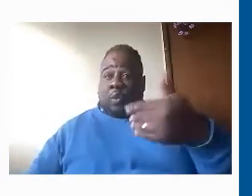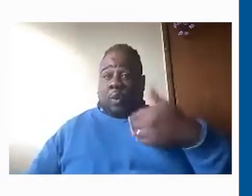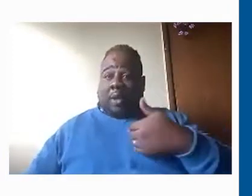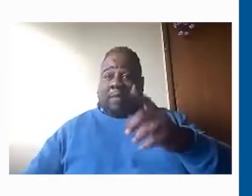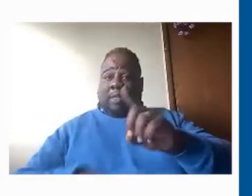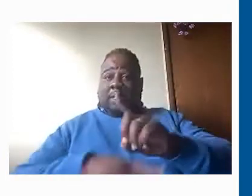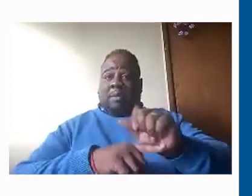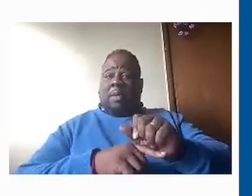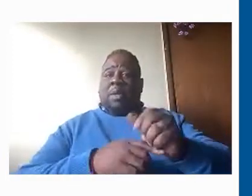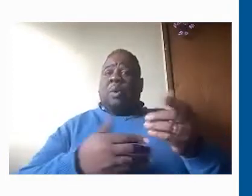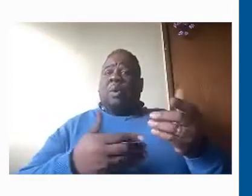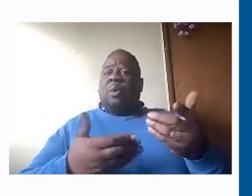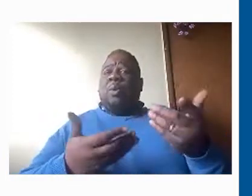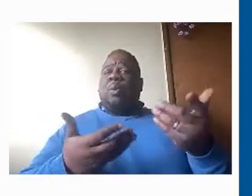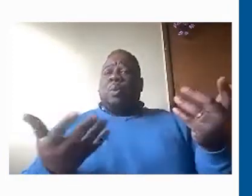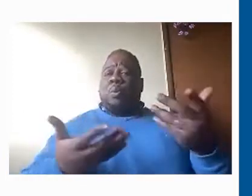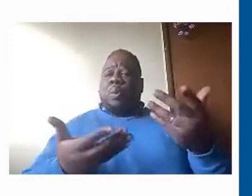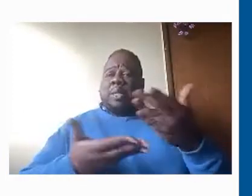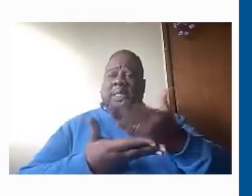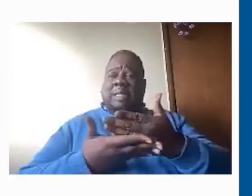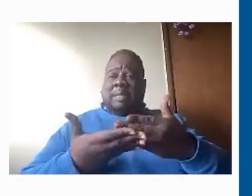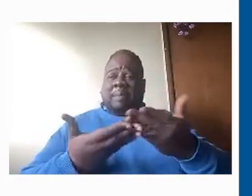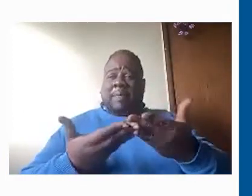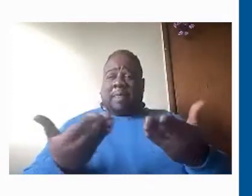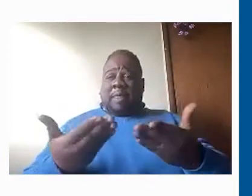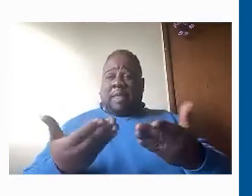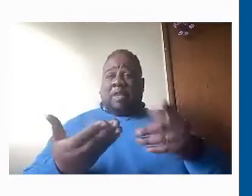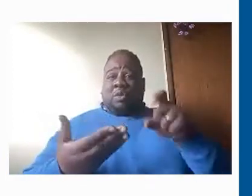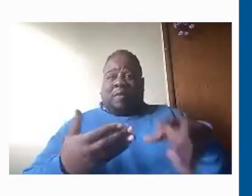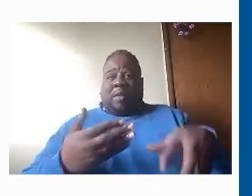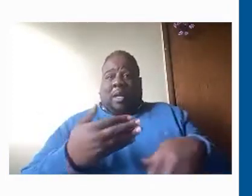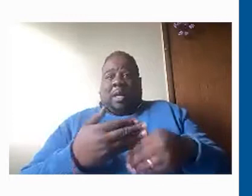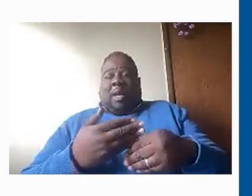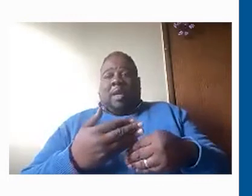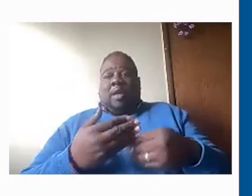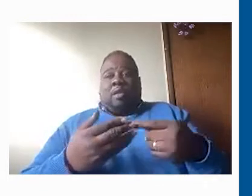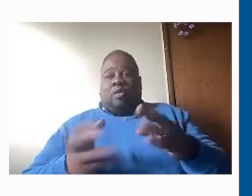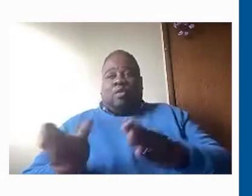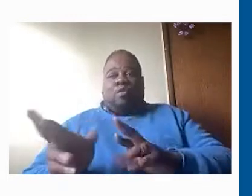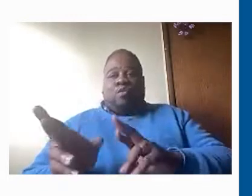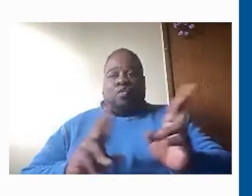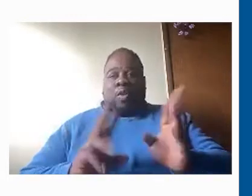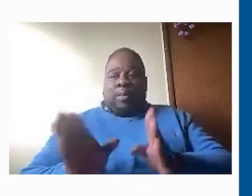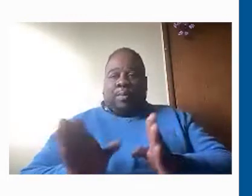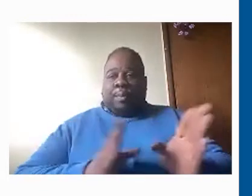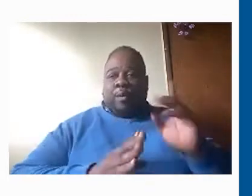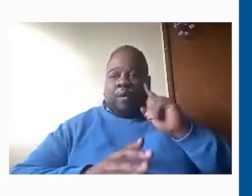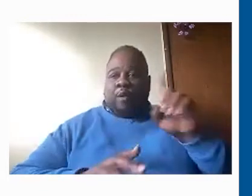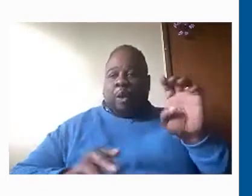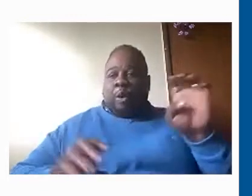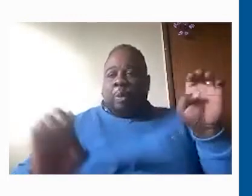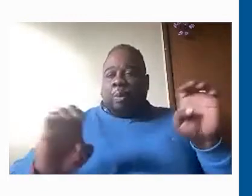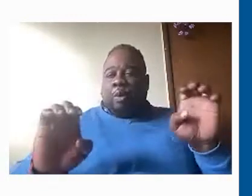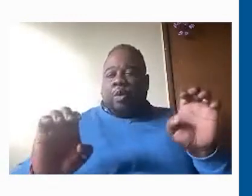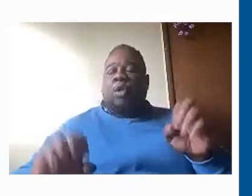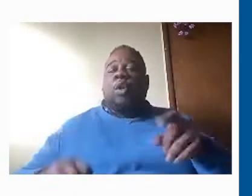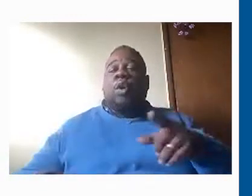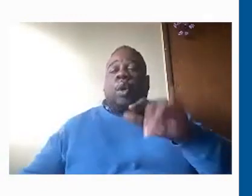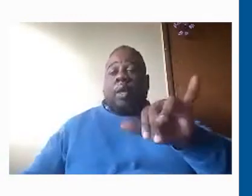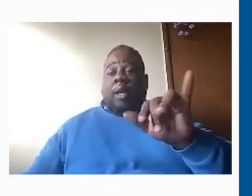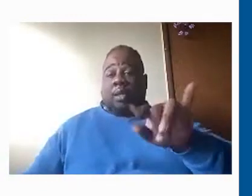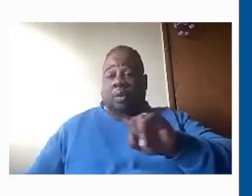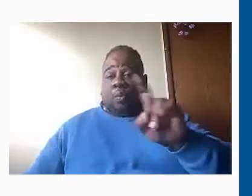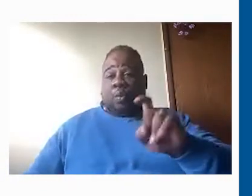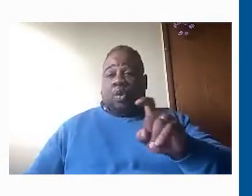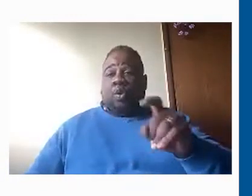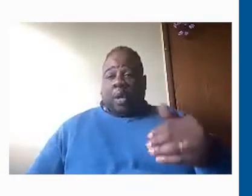need to take to be prepared for an emergency? So this is a question that we have for the presentation. These are